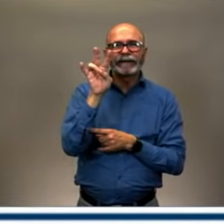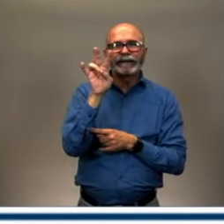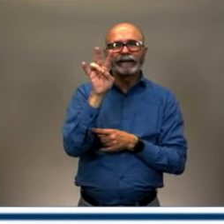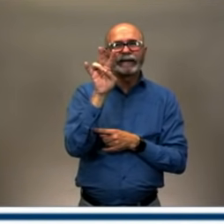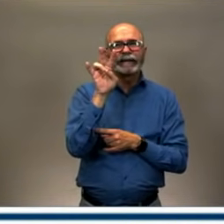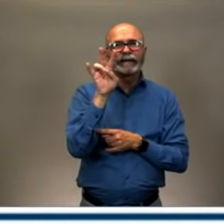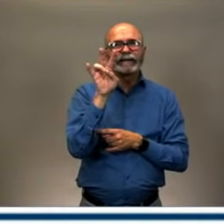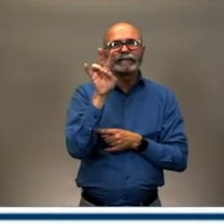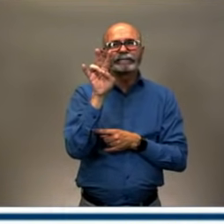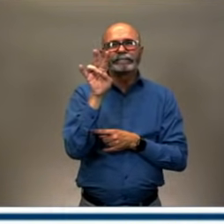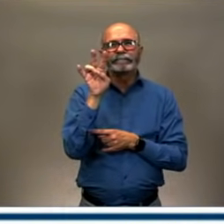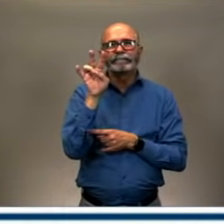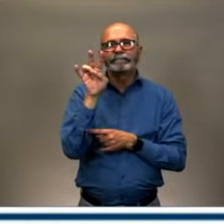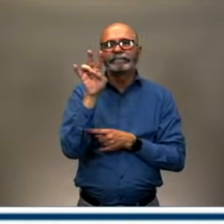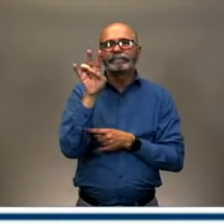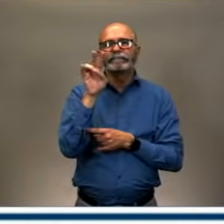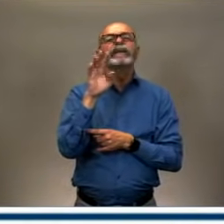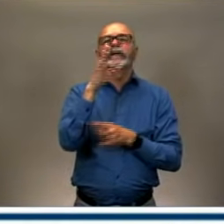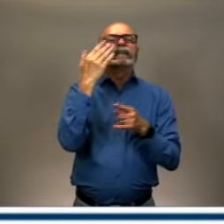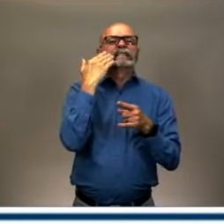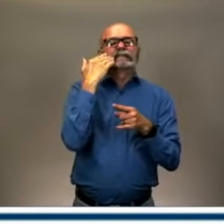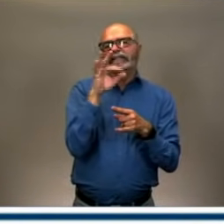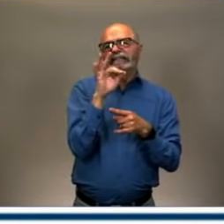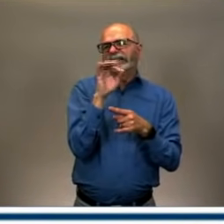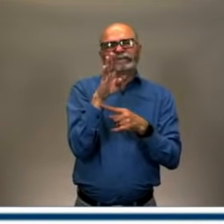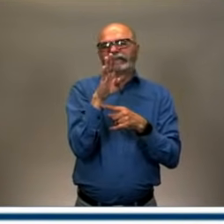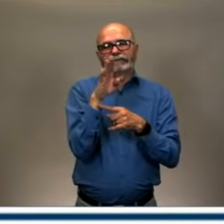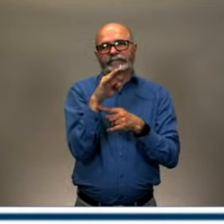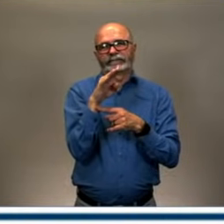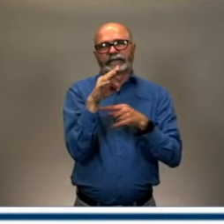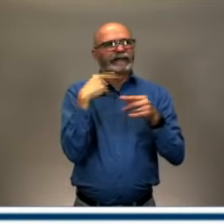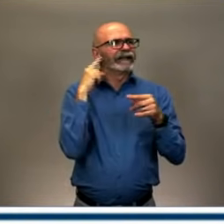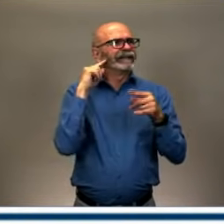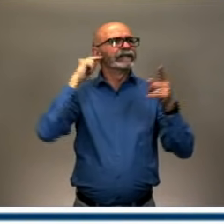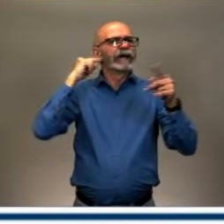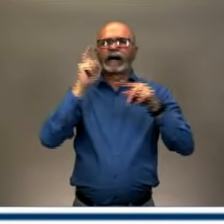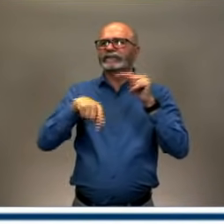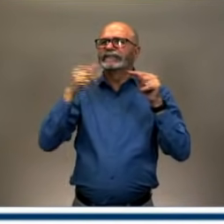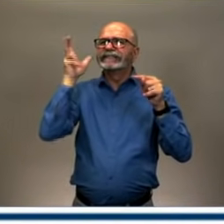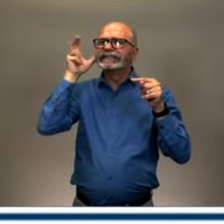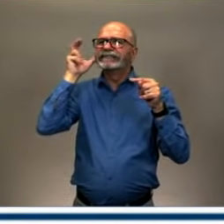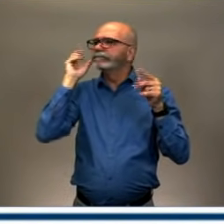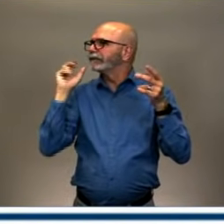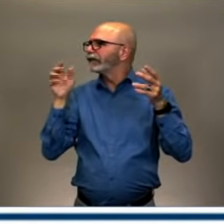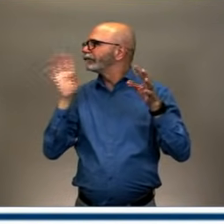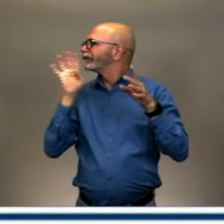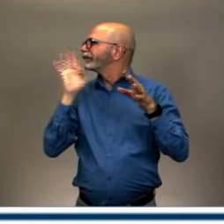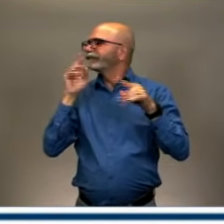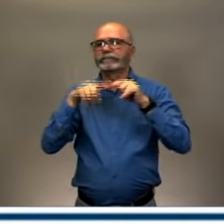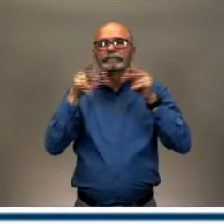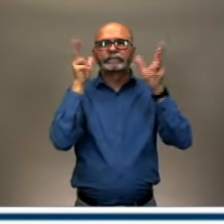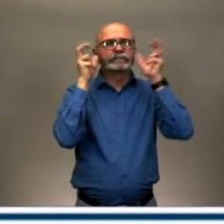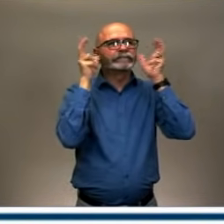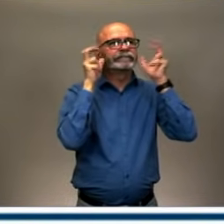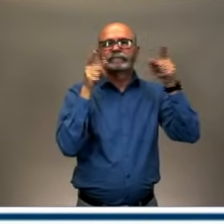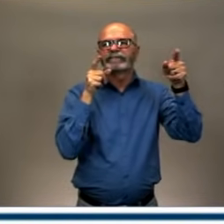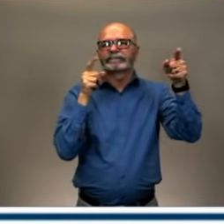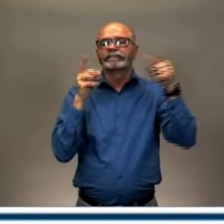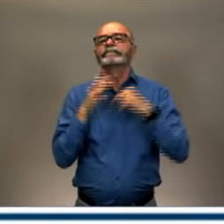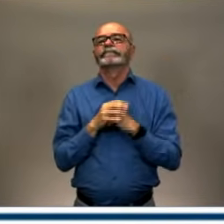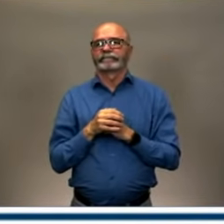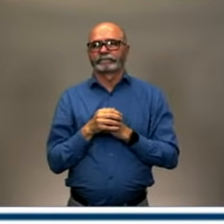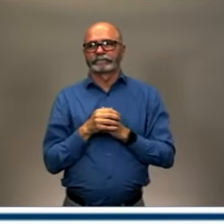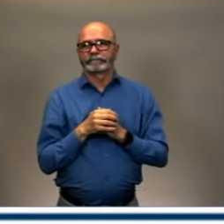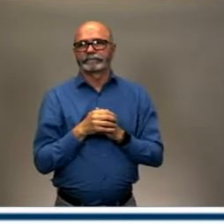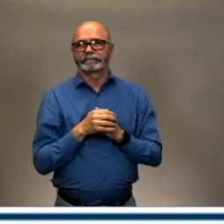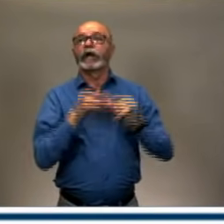the reverse is whether we'll be thinking about closing those borders to New Brunswick if their cases continue to go up. How long